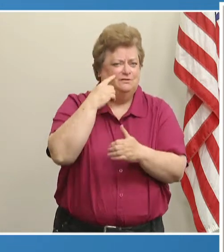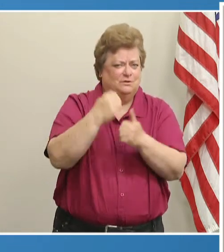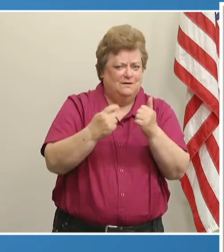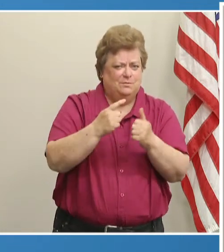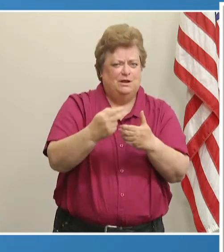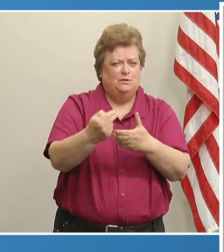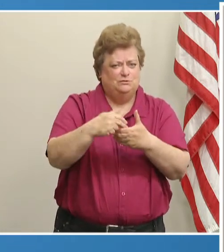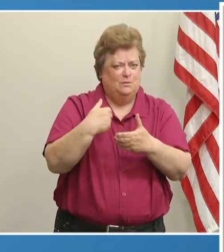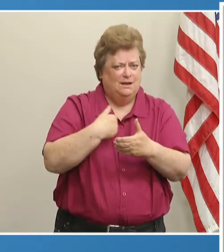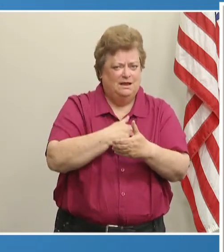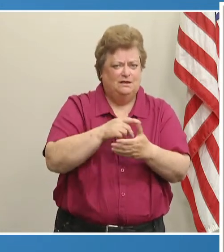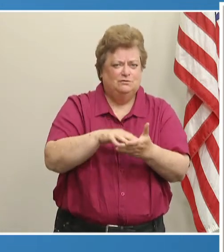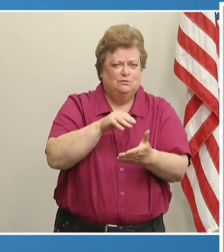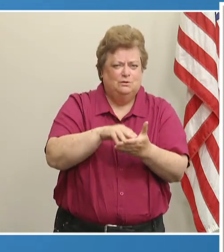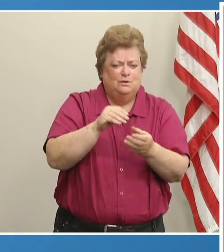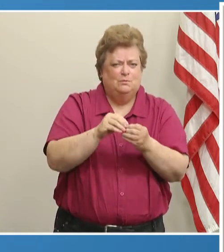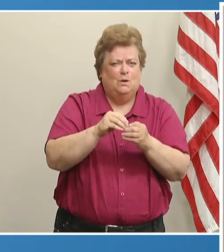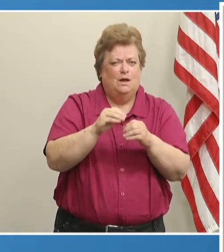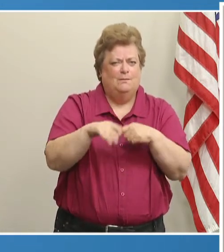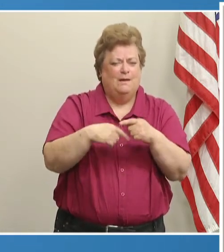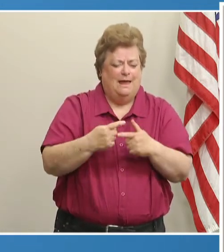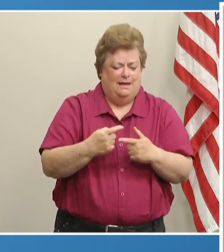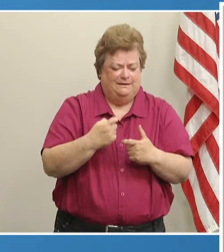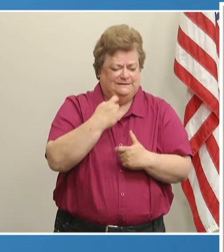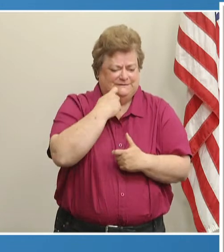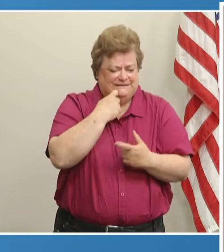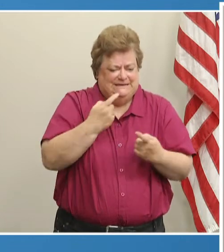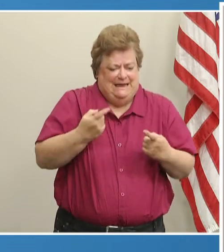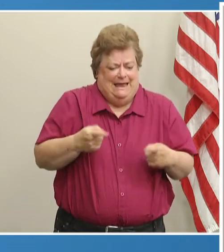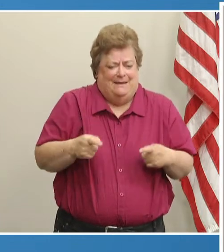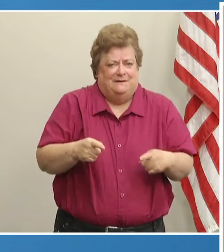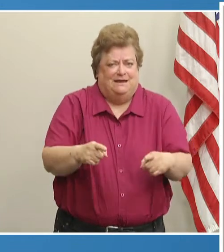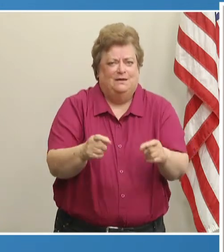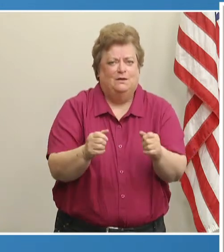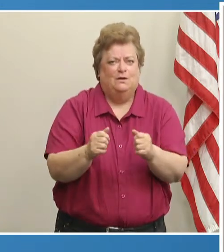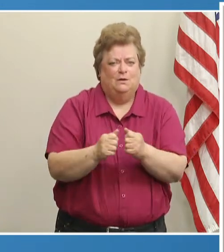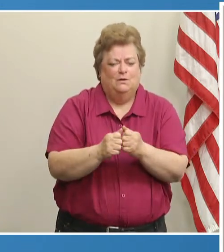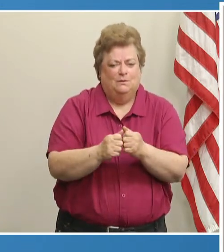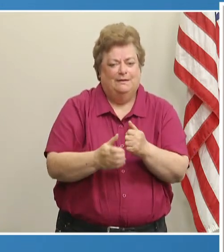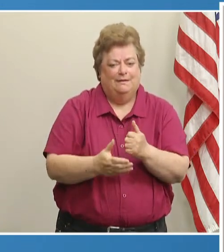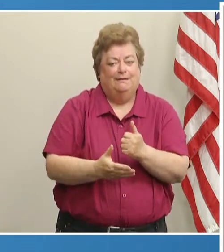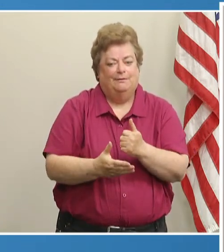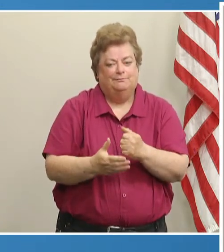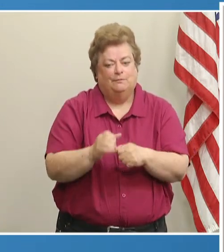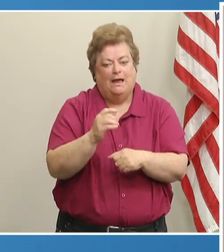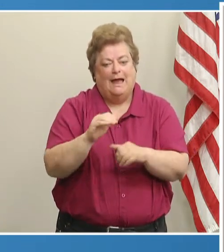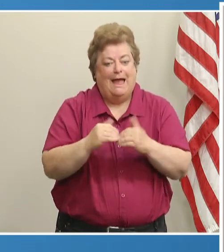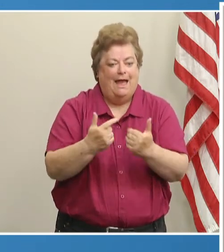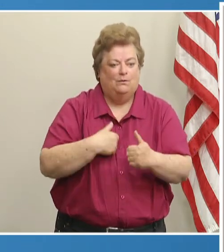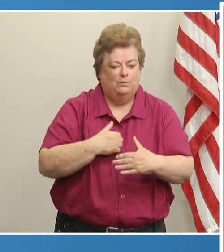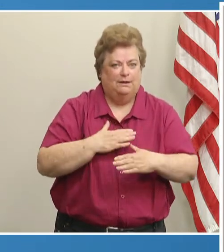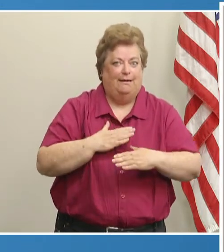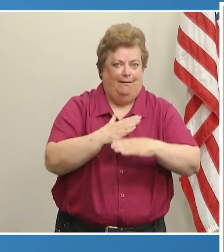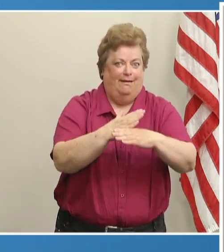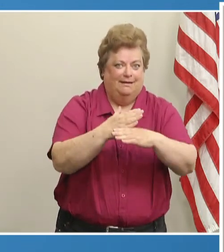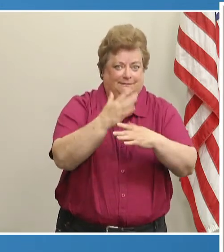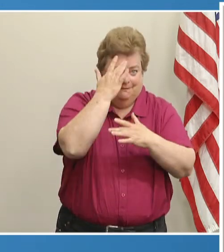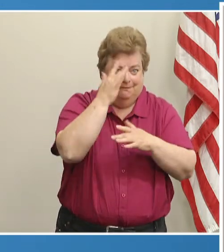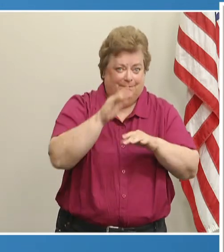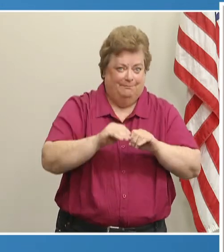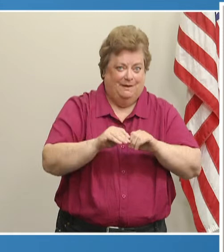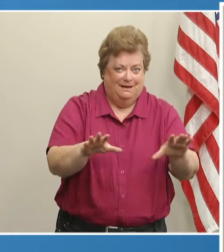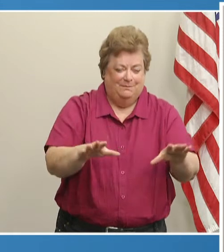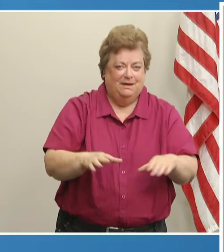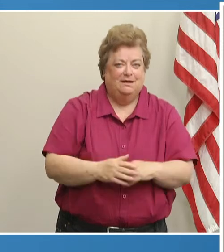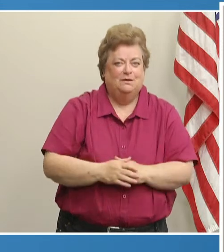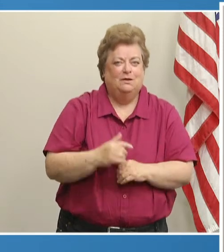who is tuning in today to learn more about the latest local developments in the effort to help end the pandemic. And I want to begin by thanking all